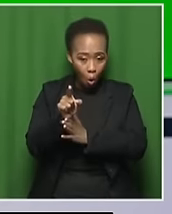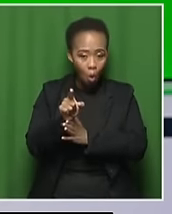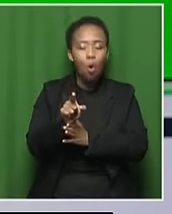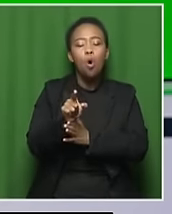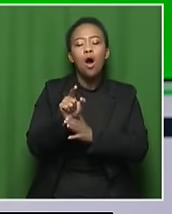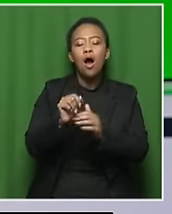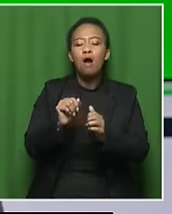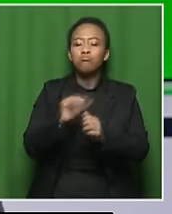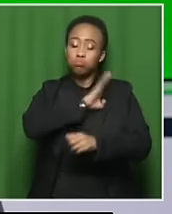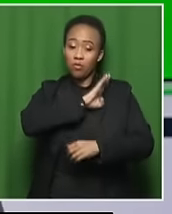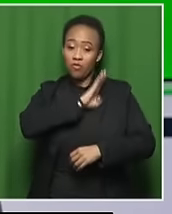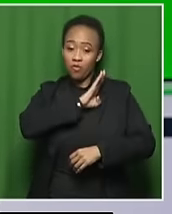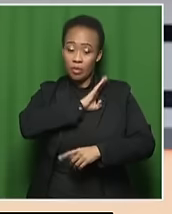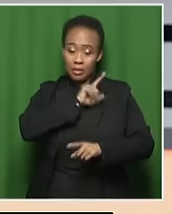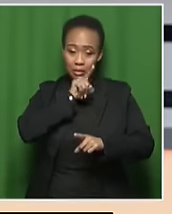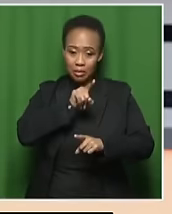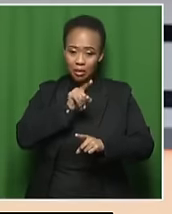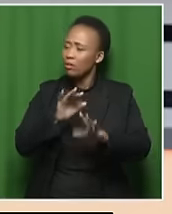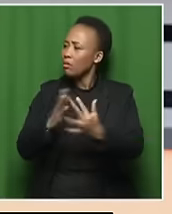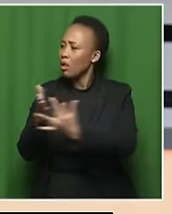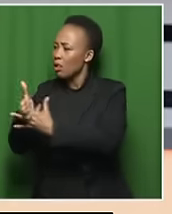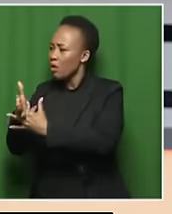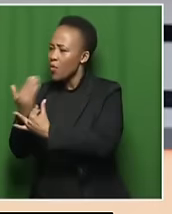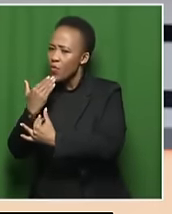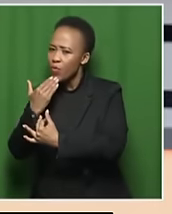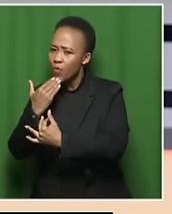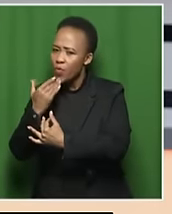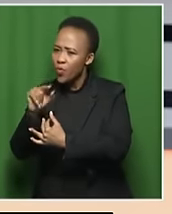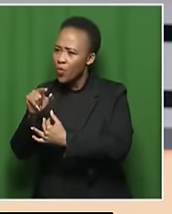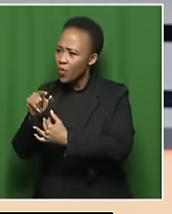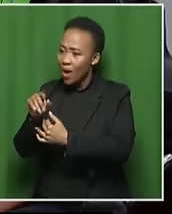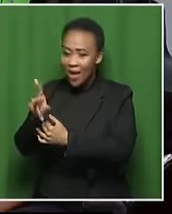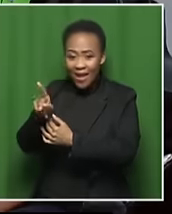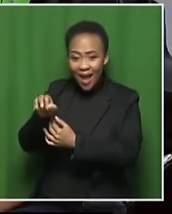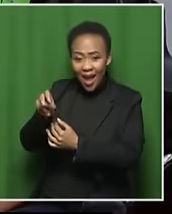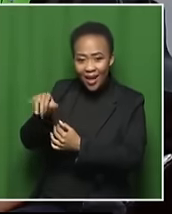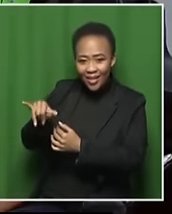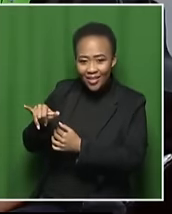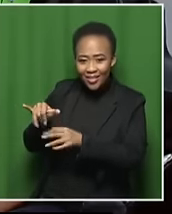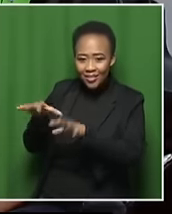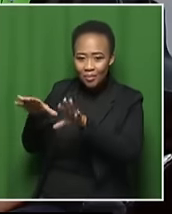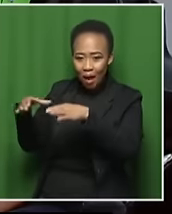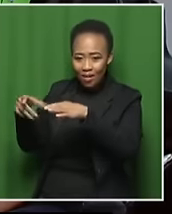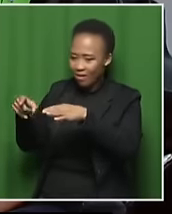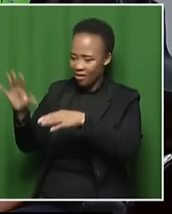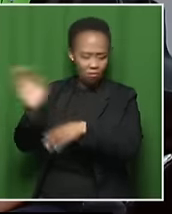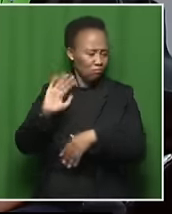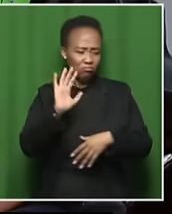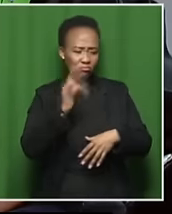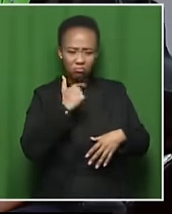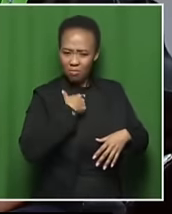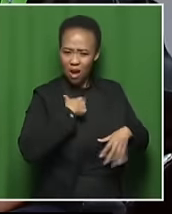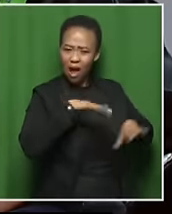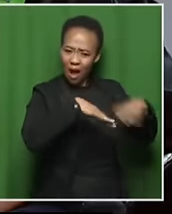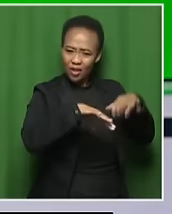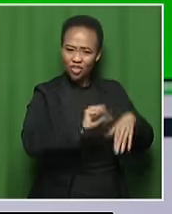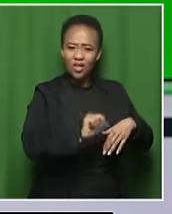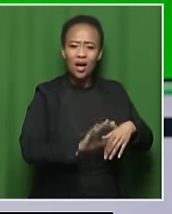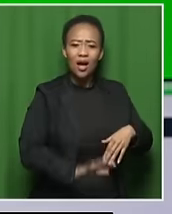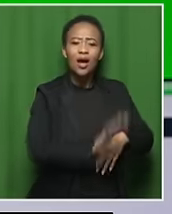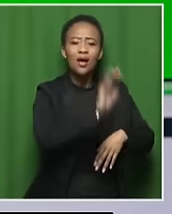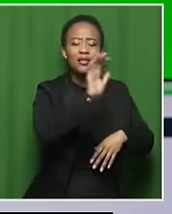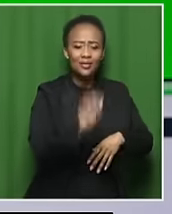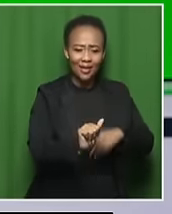And I think we occupy... Who are you talking about? Kenny's party? I'm not talking about other parties. I'm talking about ActionSA. We maintain the middle ground on